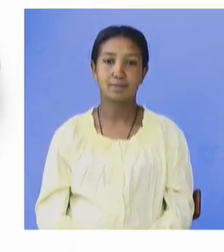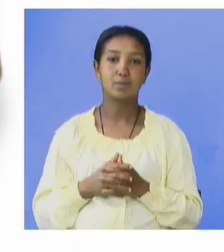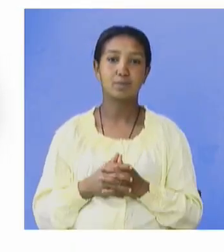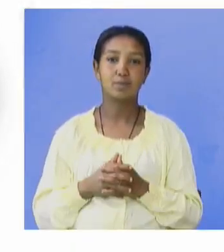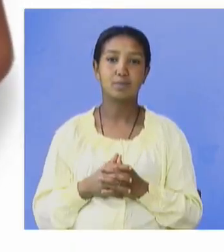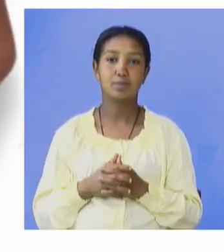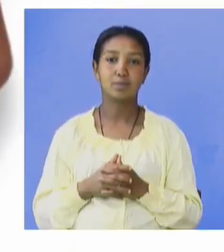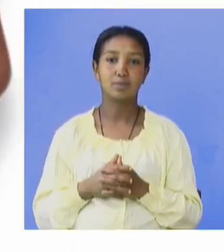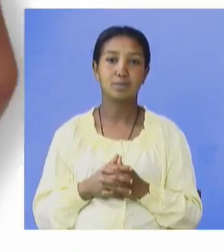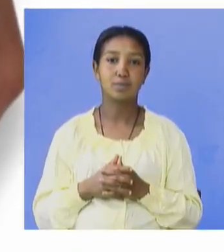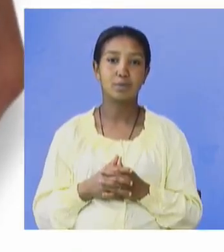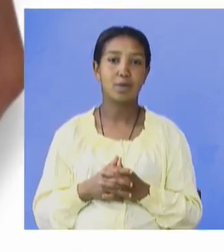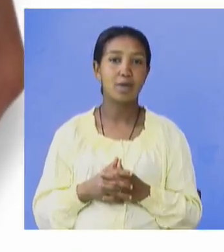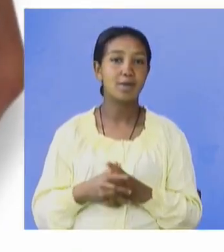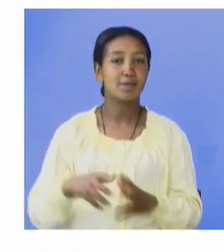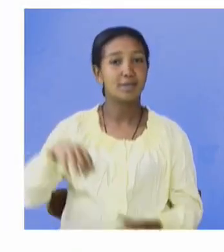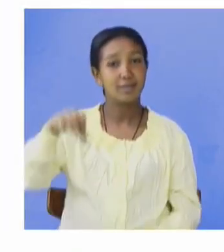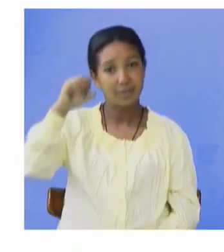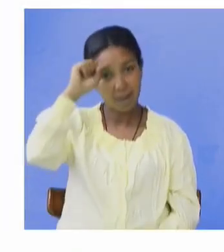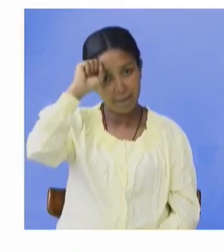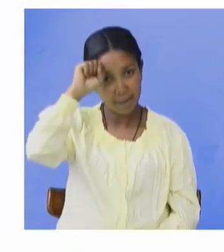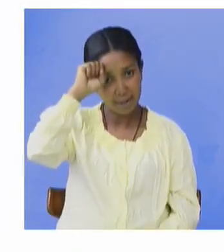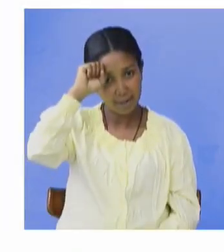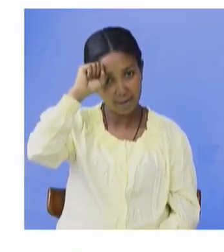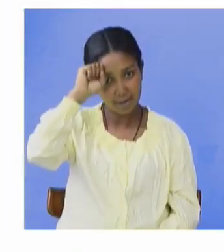to Sammy